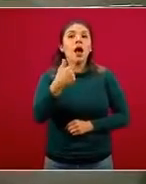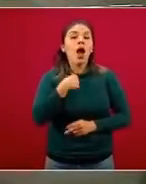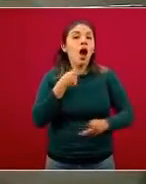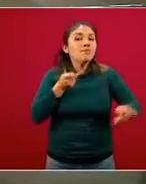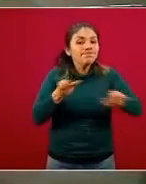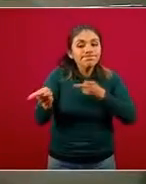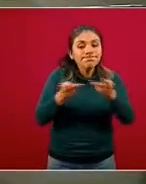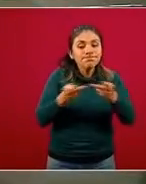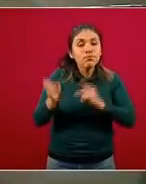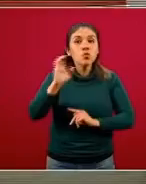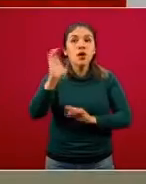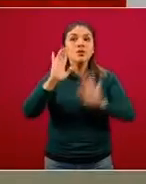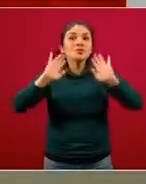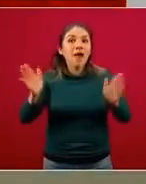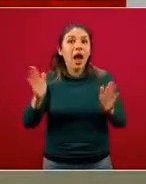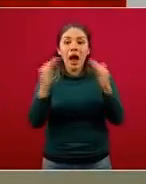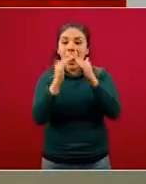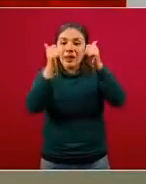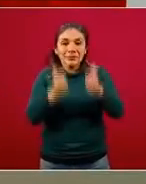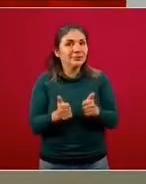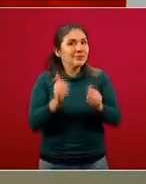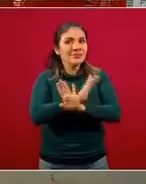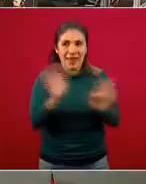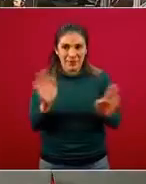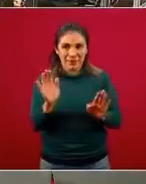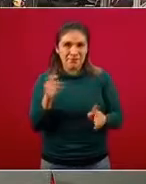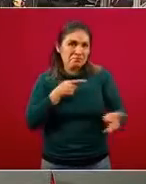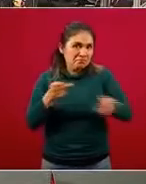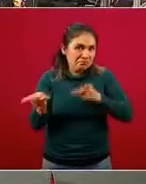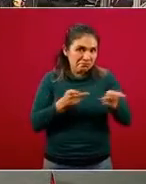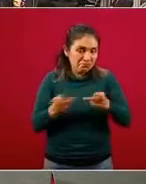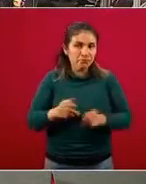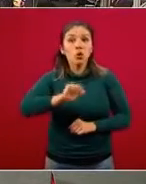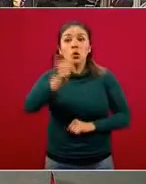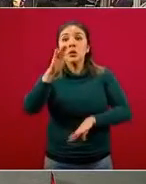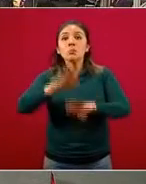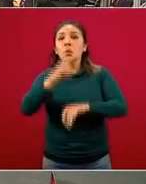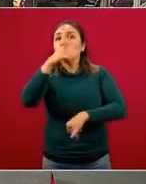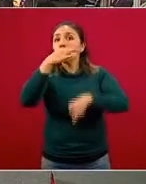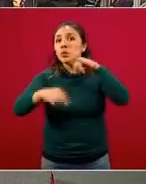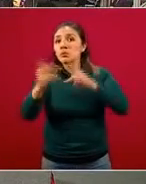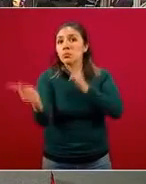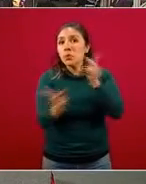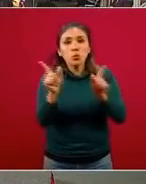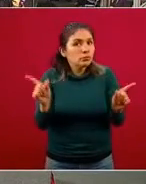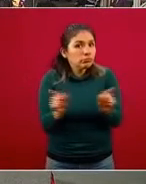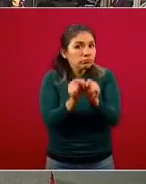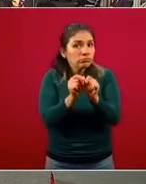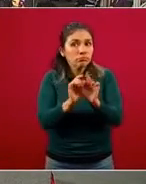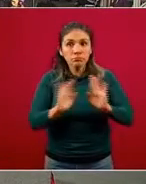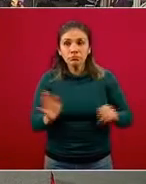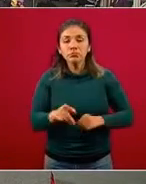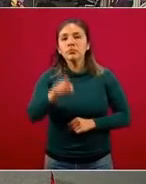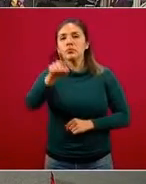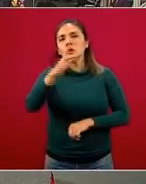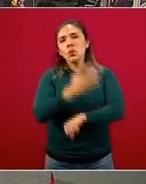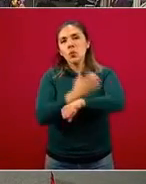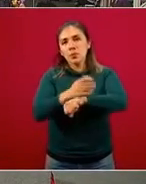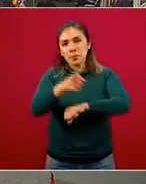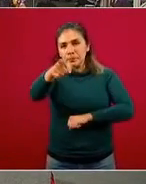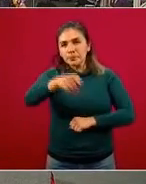about this, and we are working on programming that deconfinement time. We have time for one quick